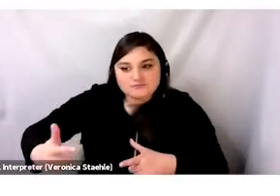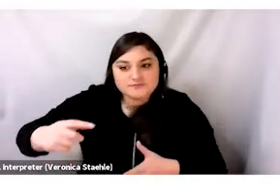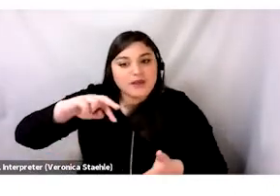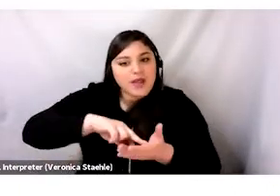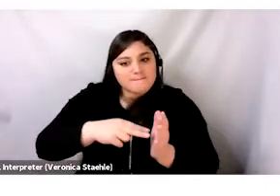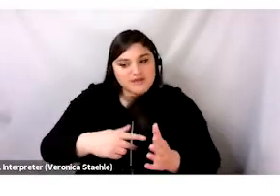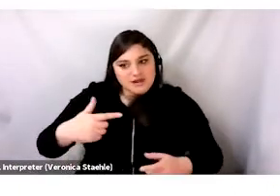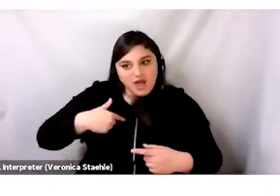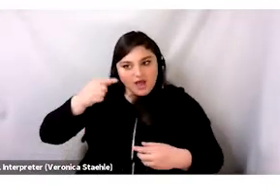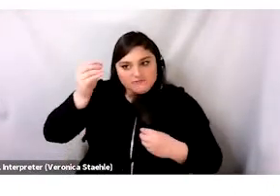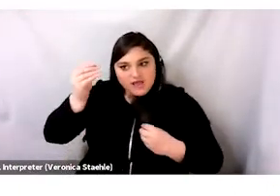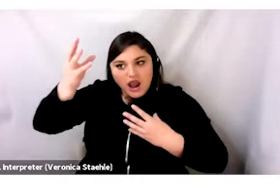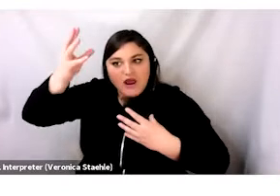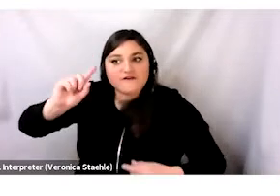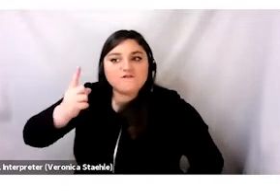social action.